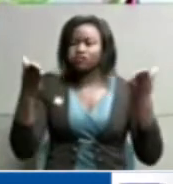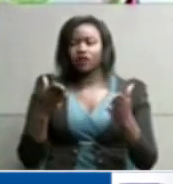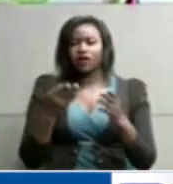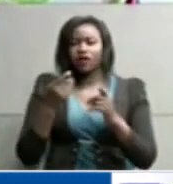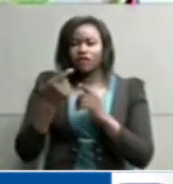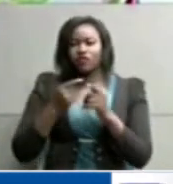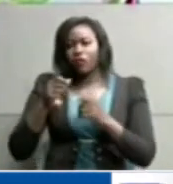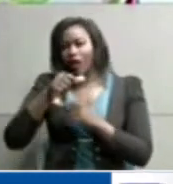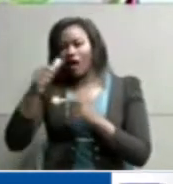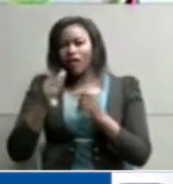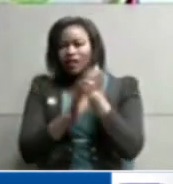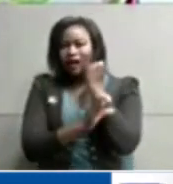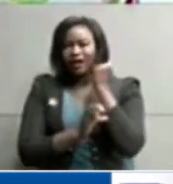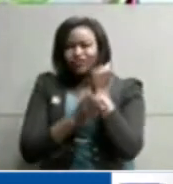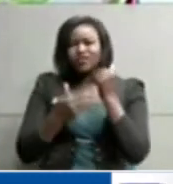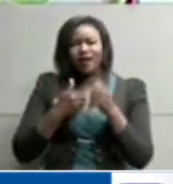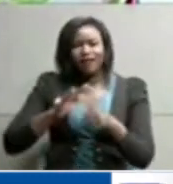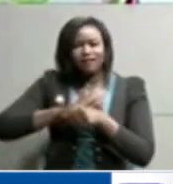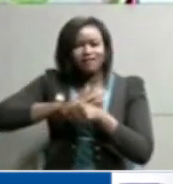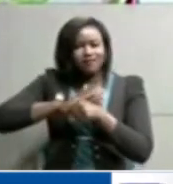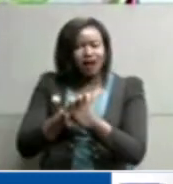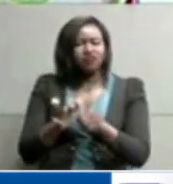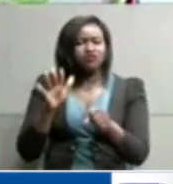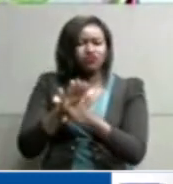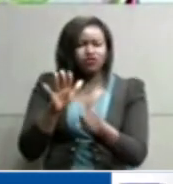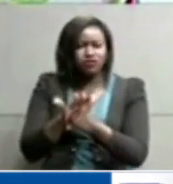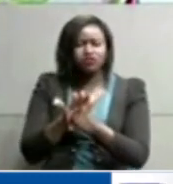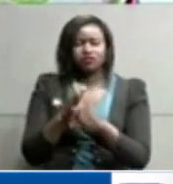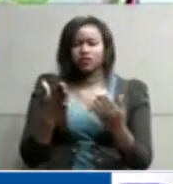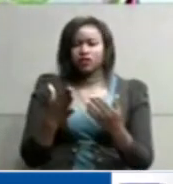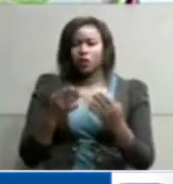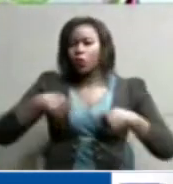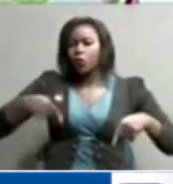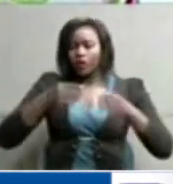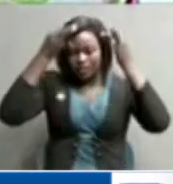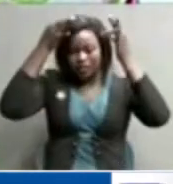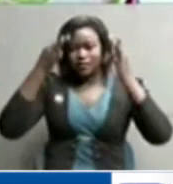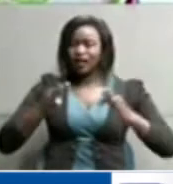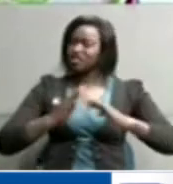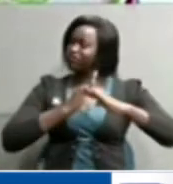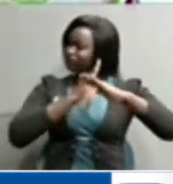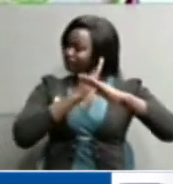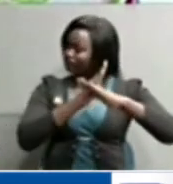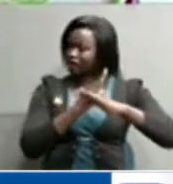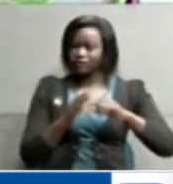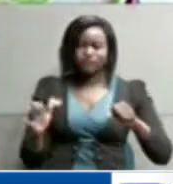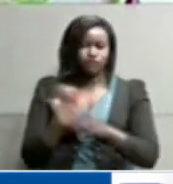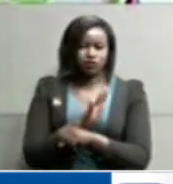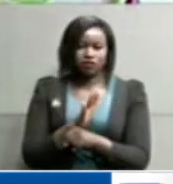heavily affected countries, we decided that we stop completely